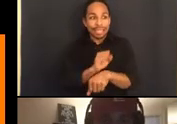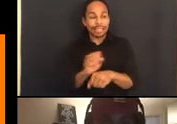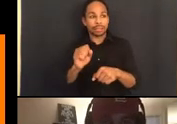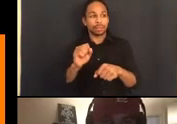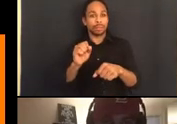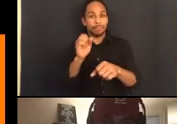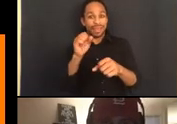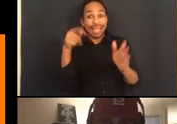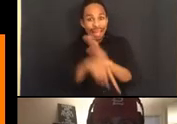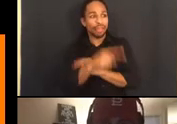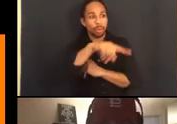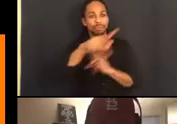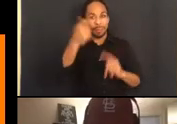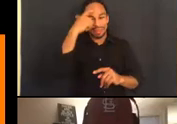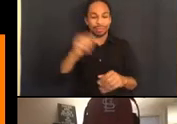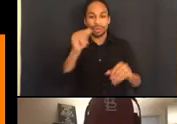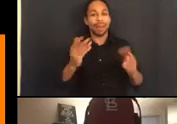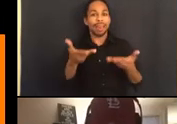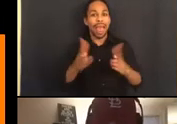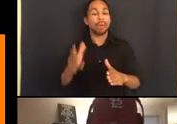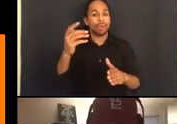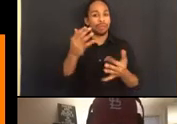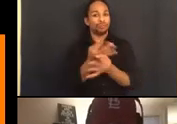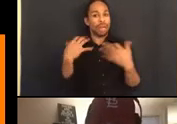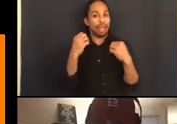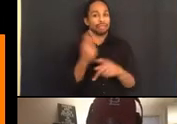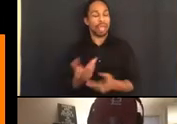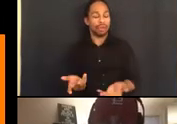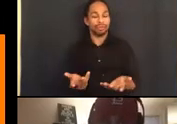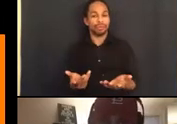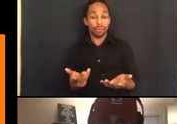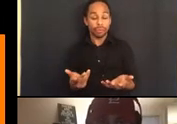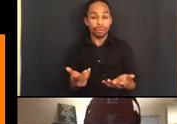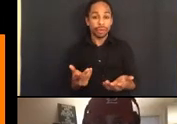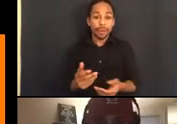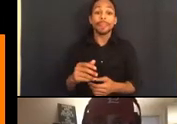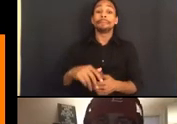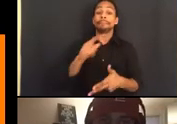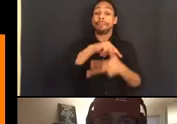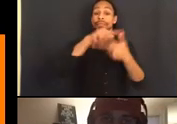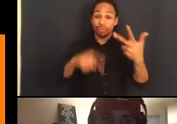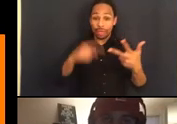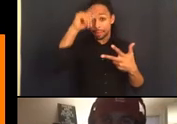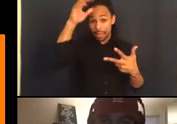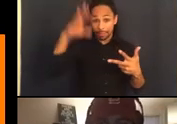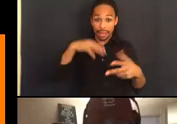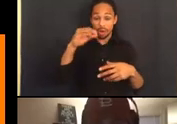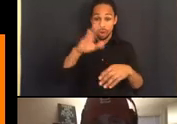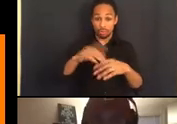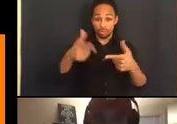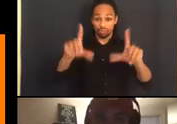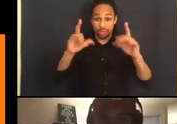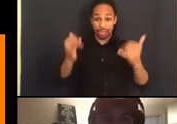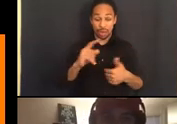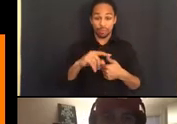methodically. On the screen, there's an image of 3 Black men, all 3 rappers. One is a mugshot, and there's a